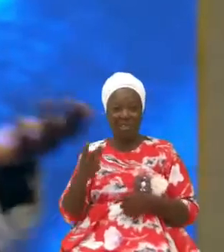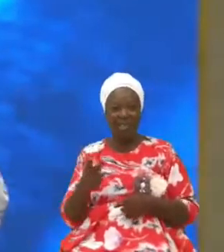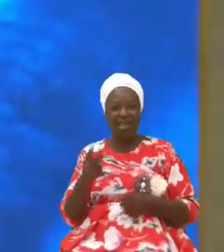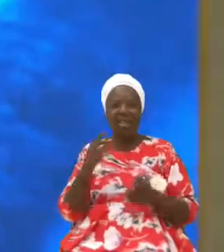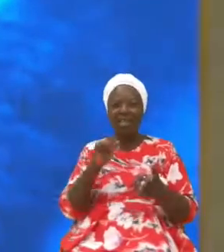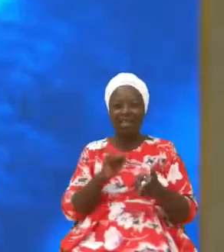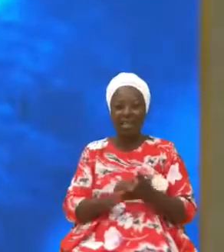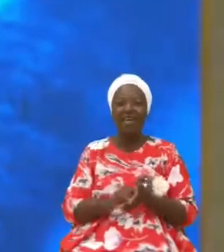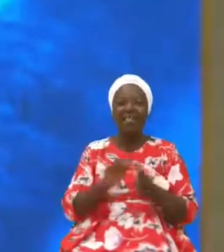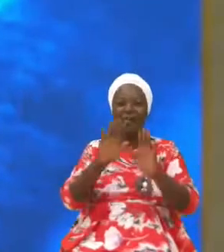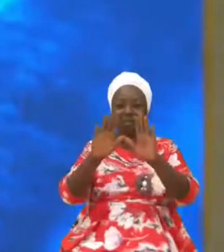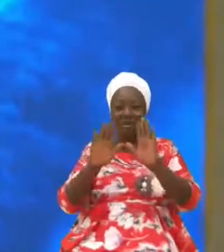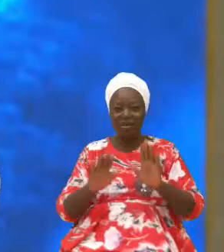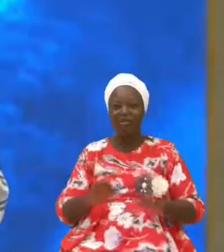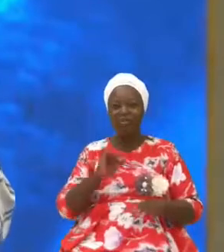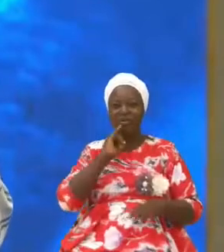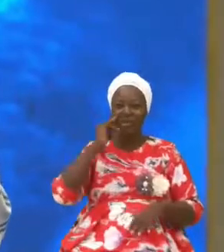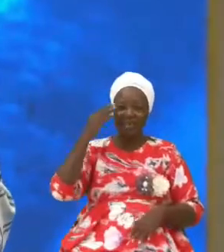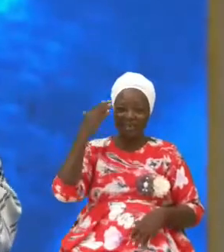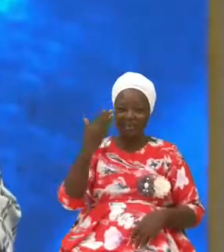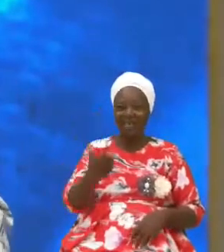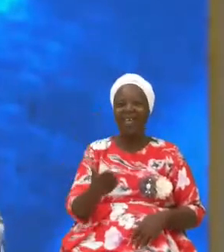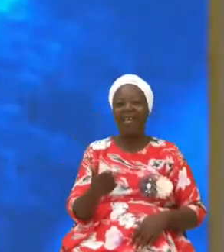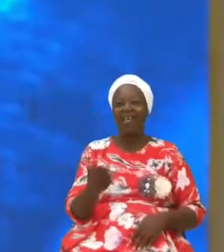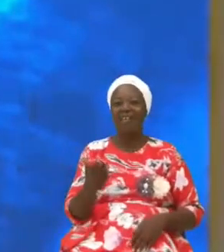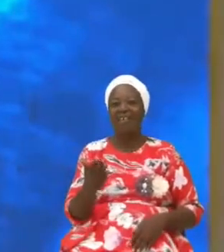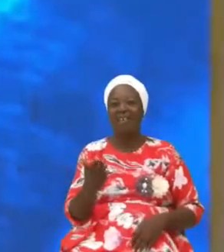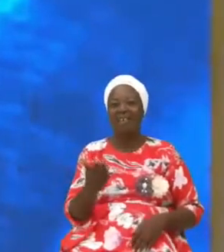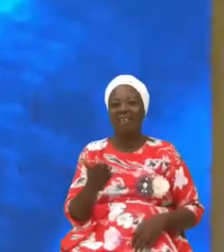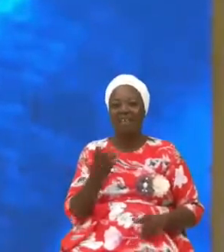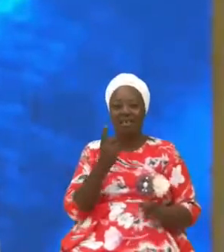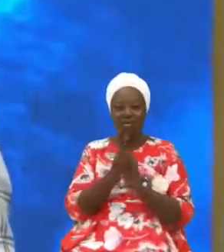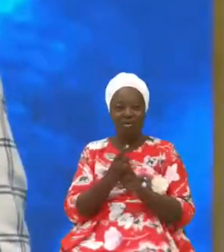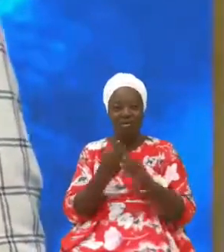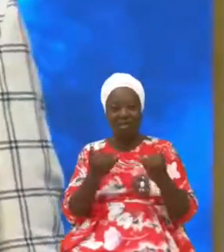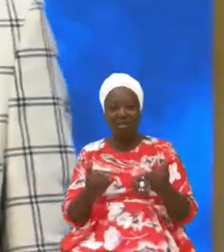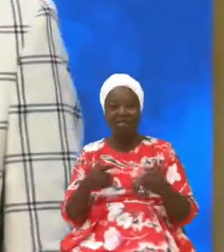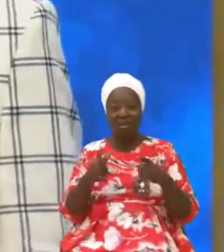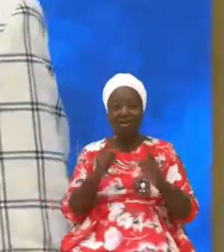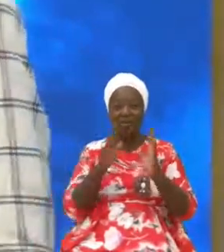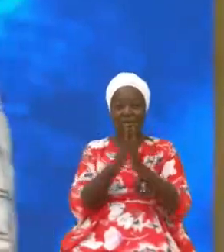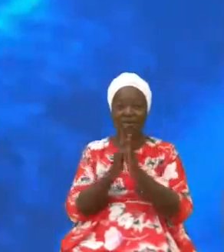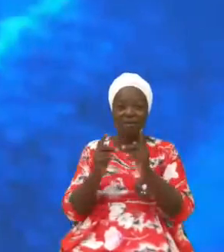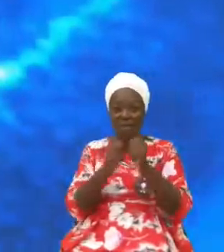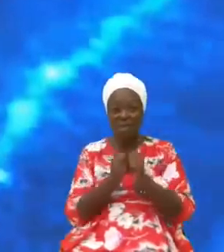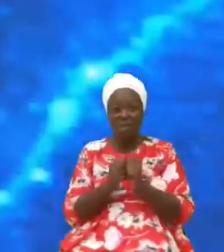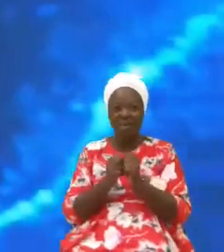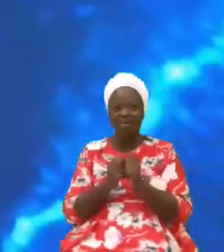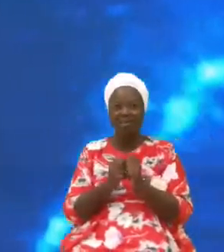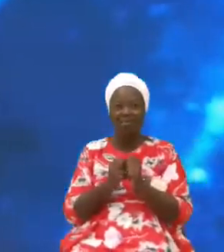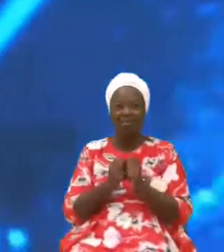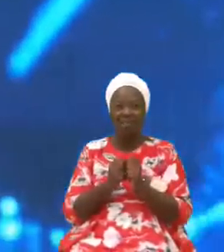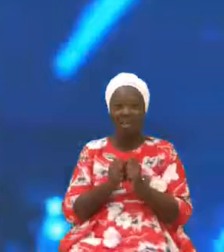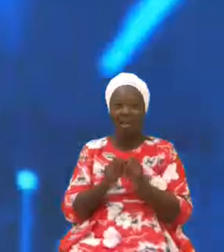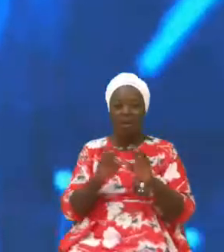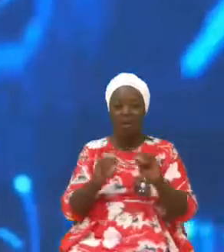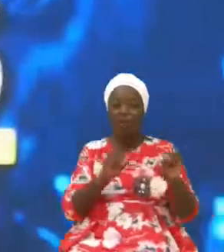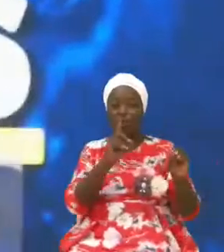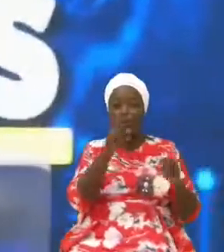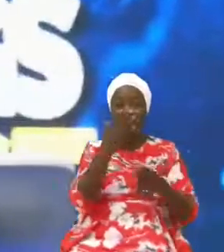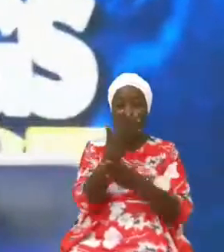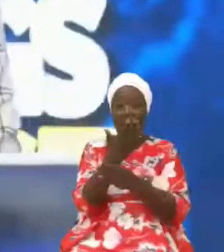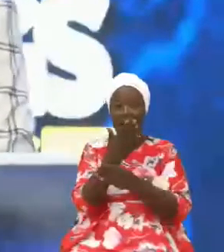yourself and you will see that miracle is there. Just close your